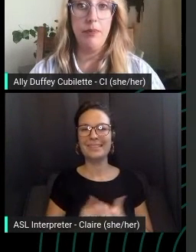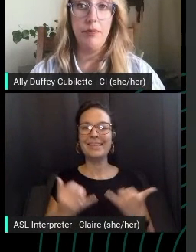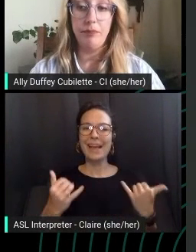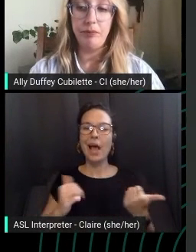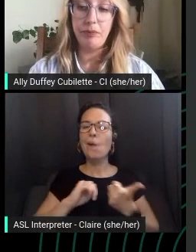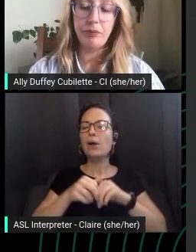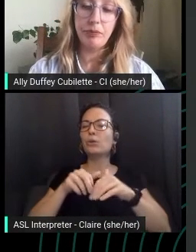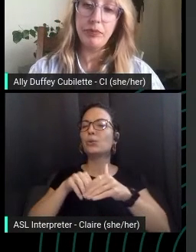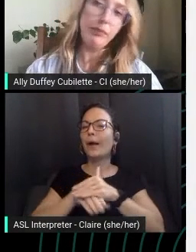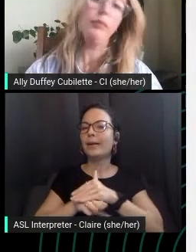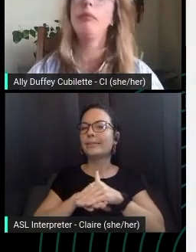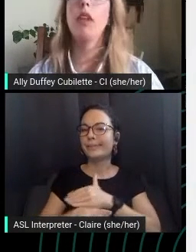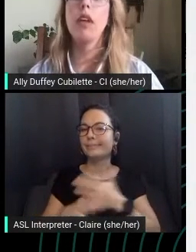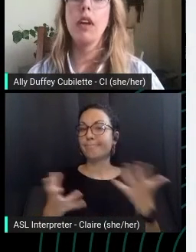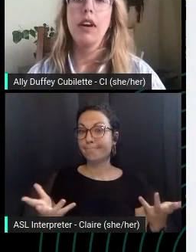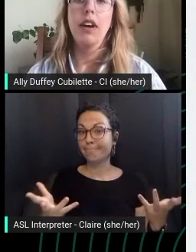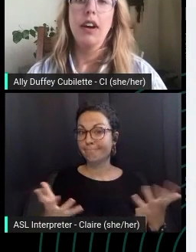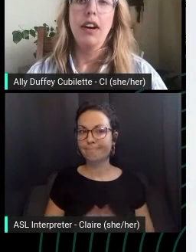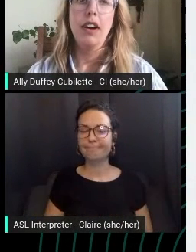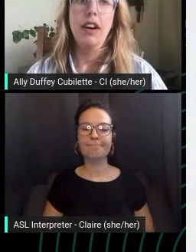data.